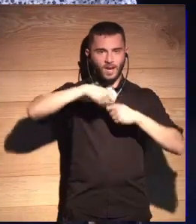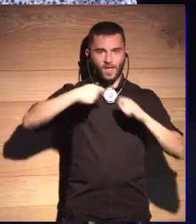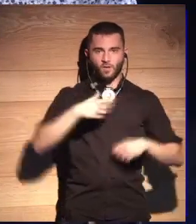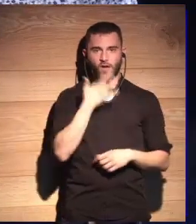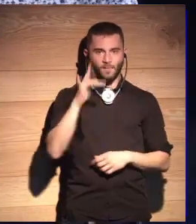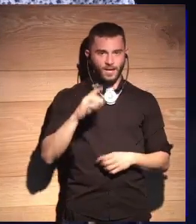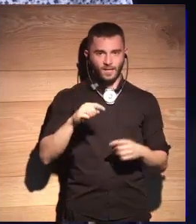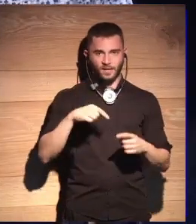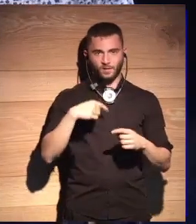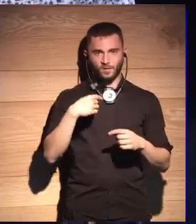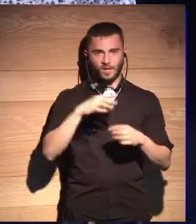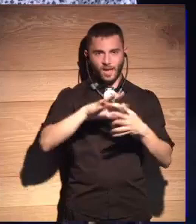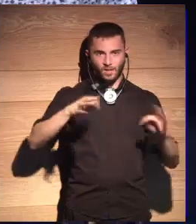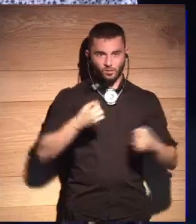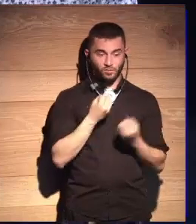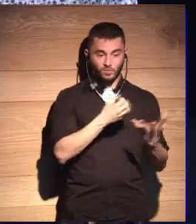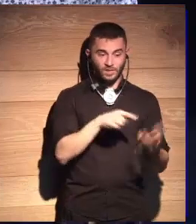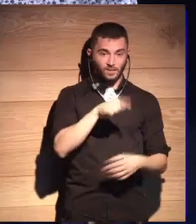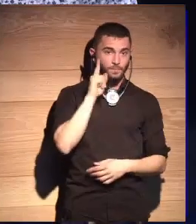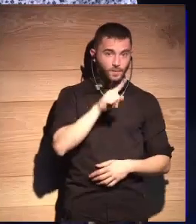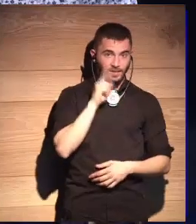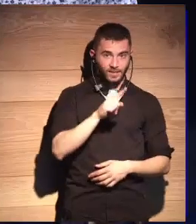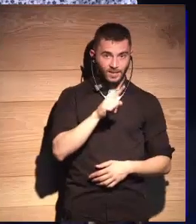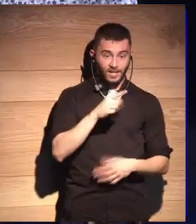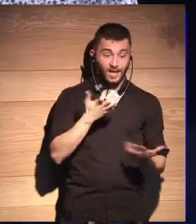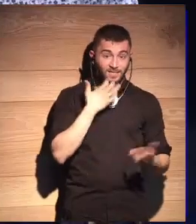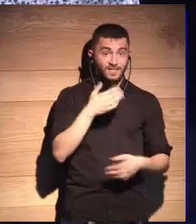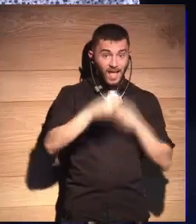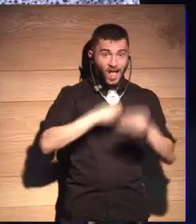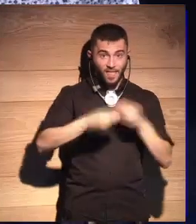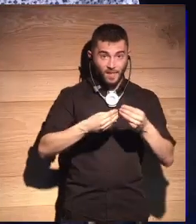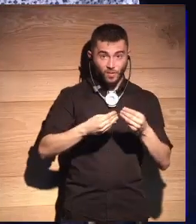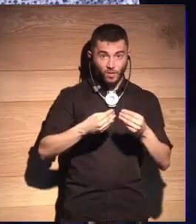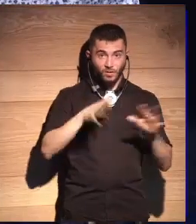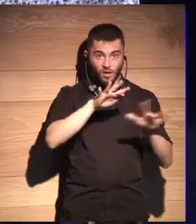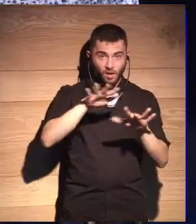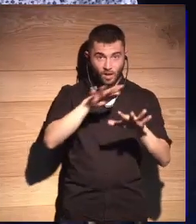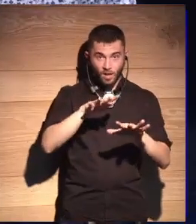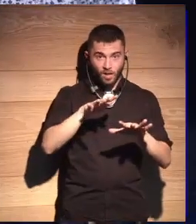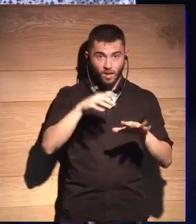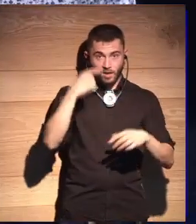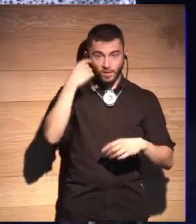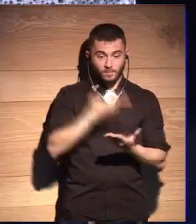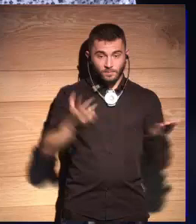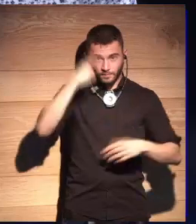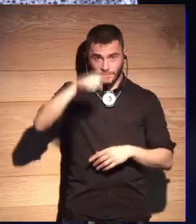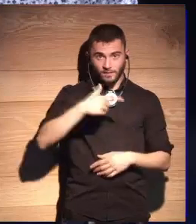the flags, and then they go to their colleagues and they say, okay, this was a lie. I was wrong.